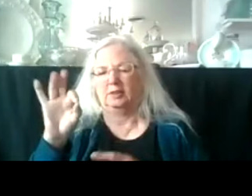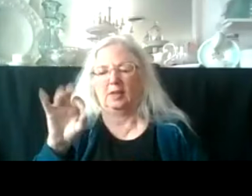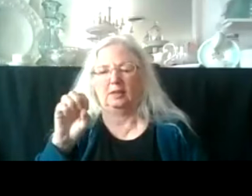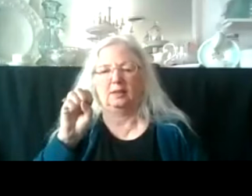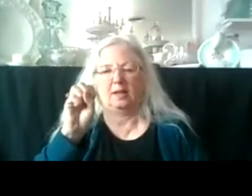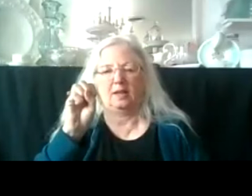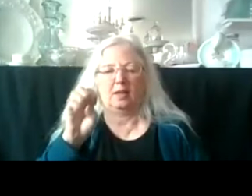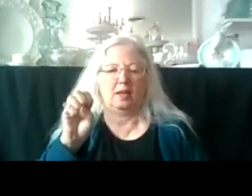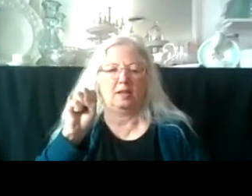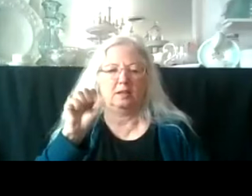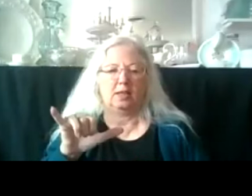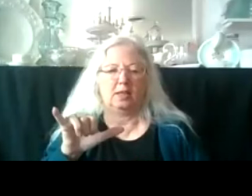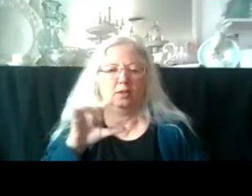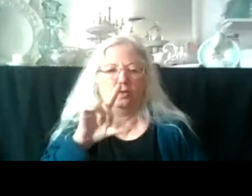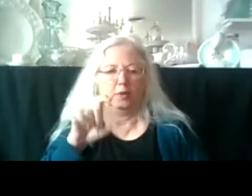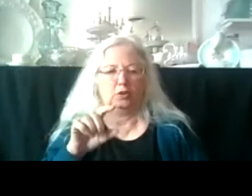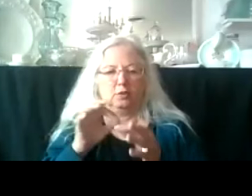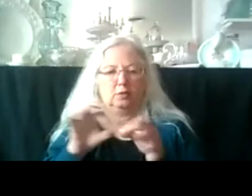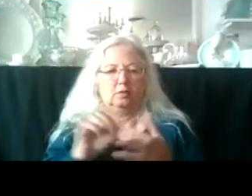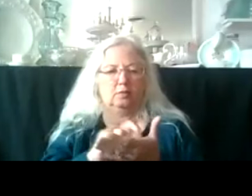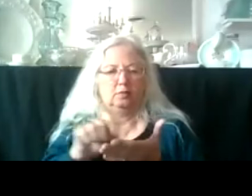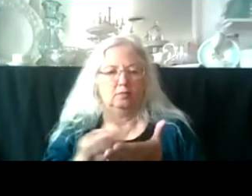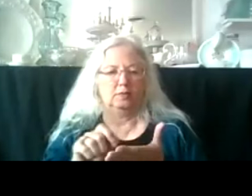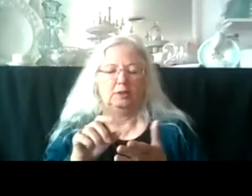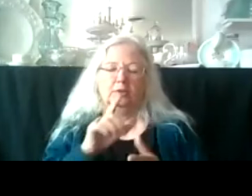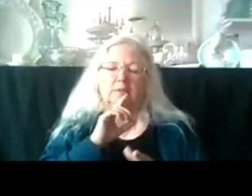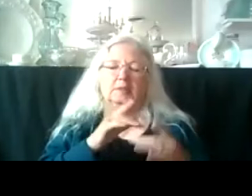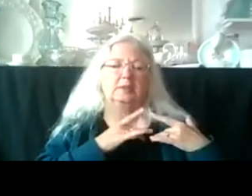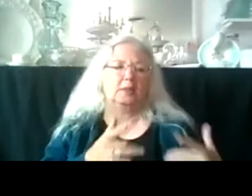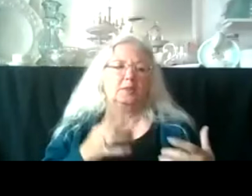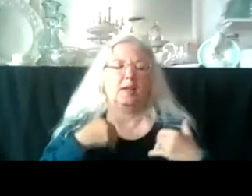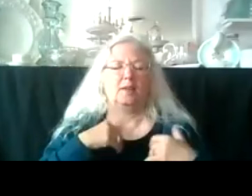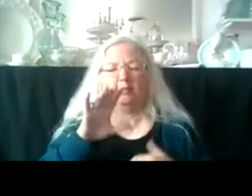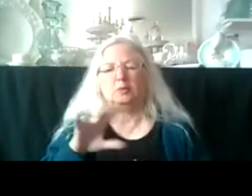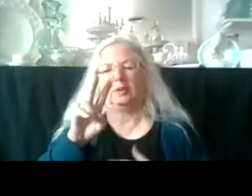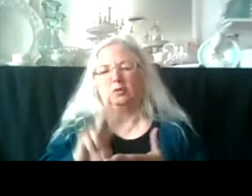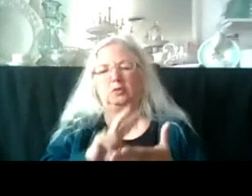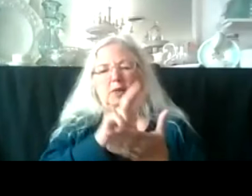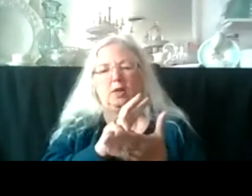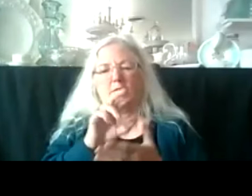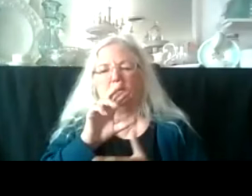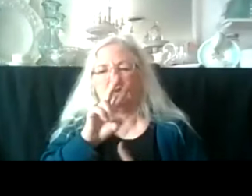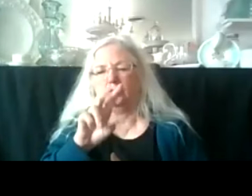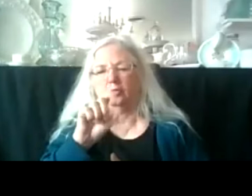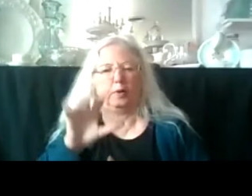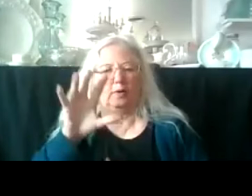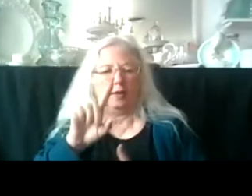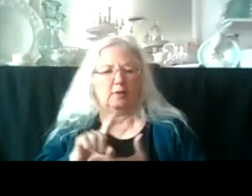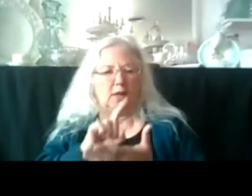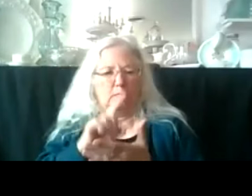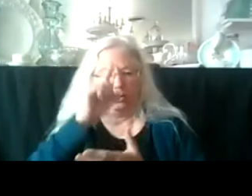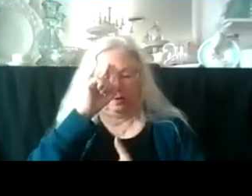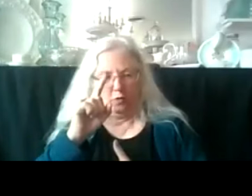questions. So depending on the size of it, typically you get somewhere between 2 hours and 2.5 hours for